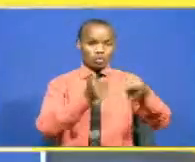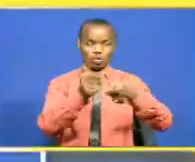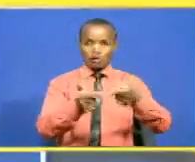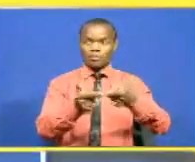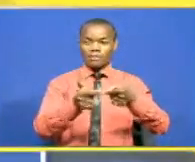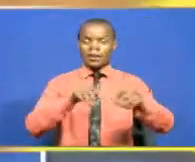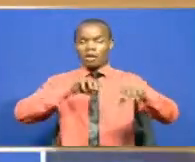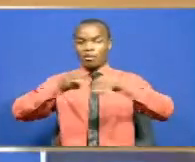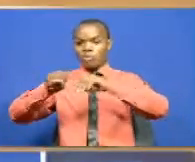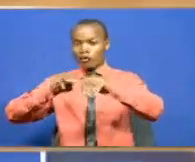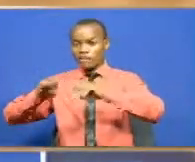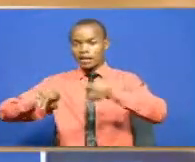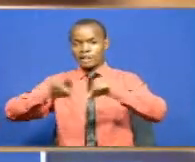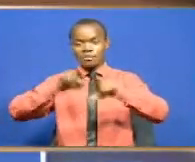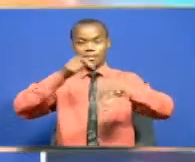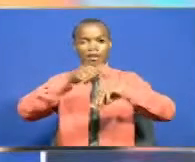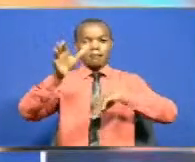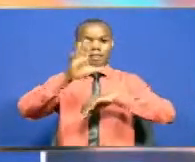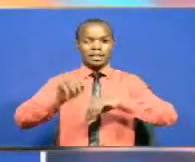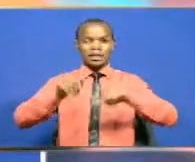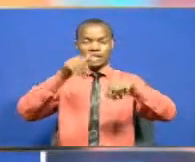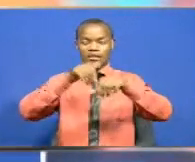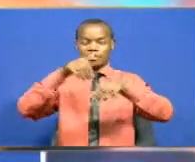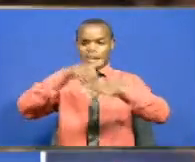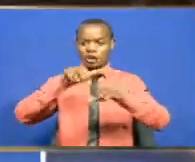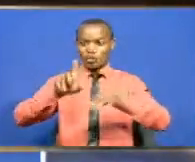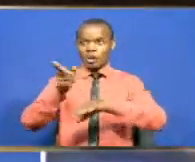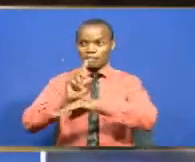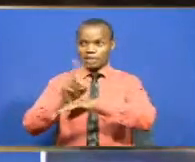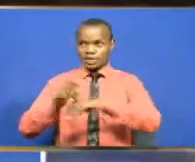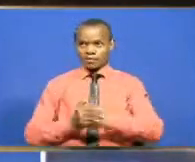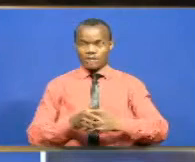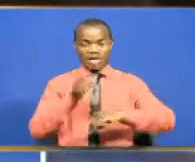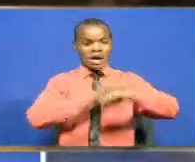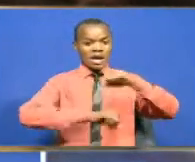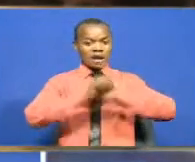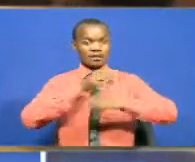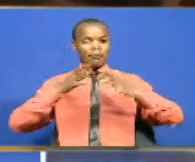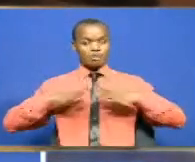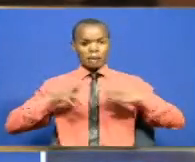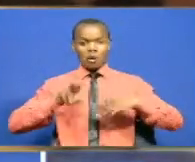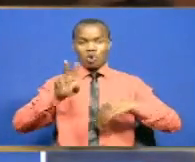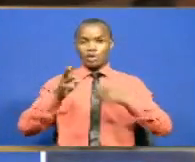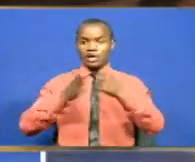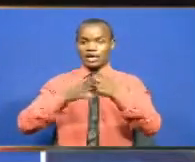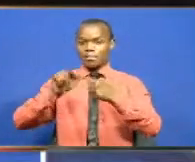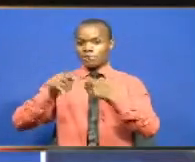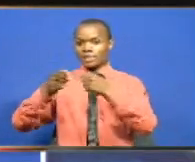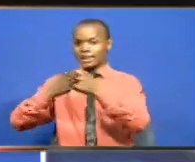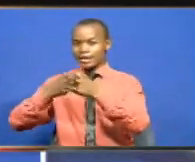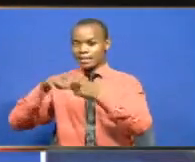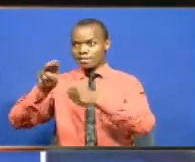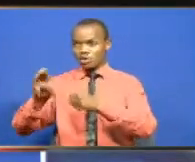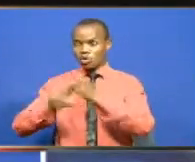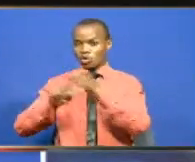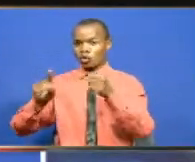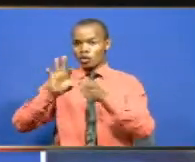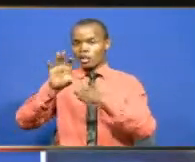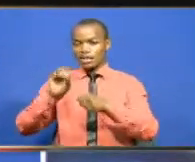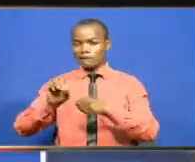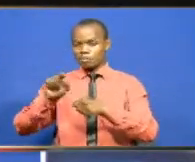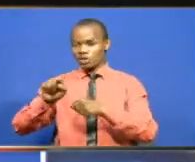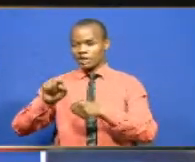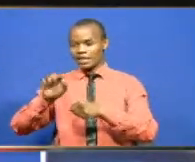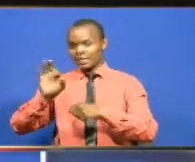movement on the effective rate per minute. Active customers went up from 29.3 million to 30.3 million